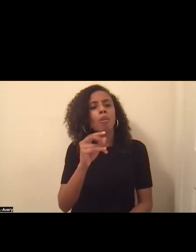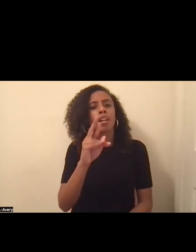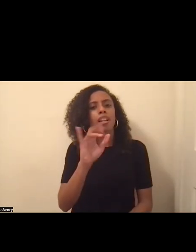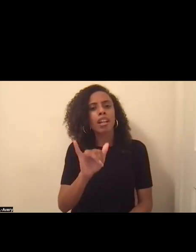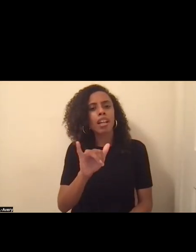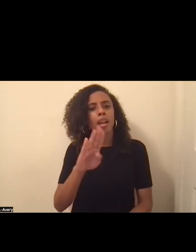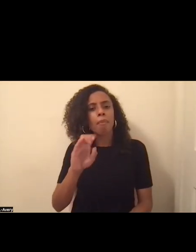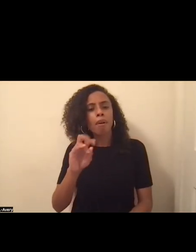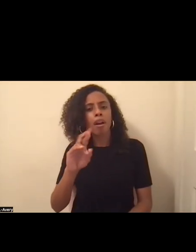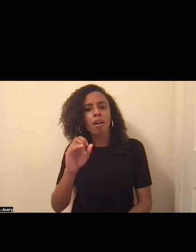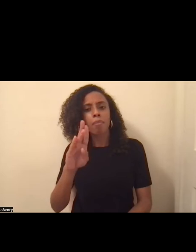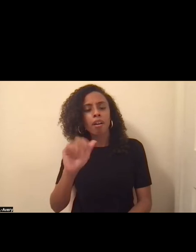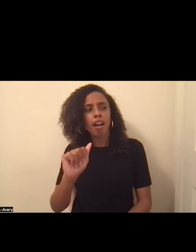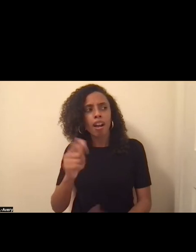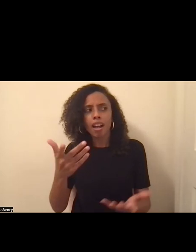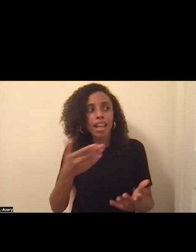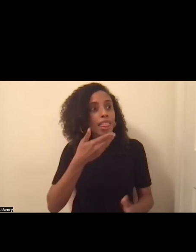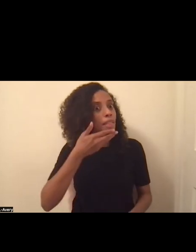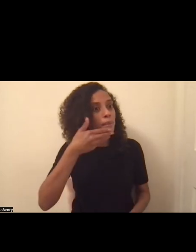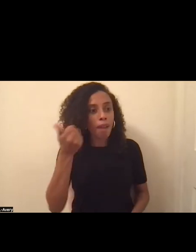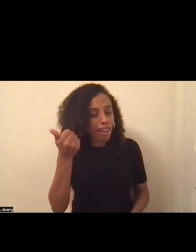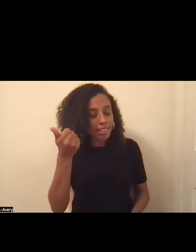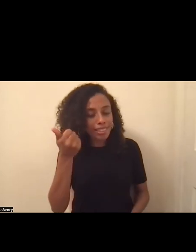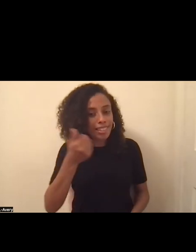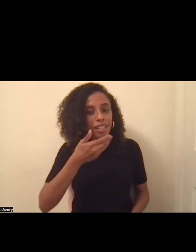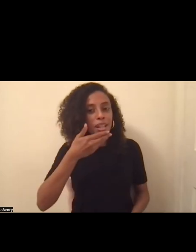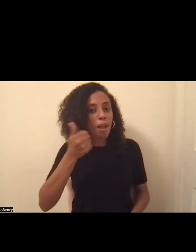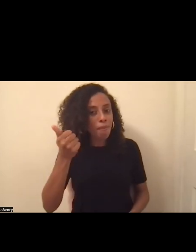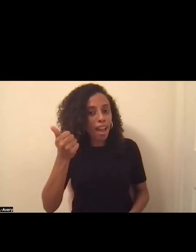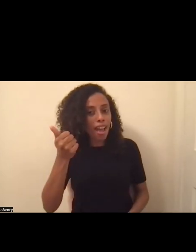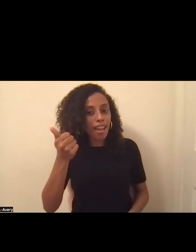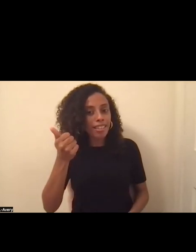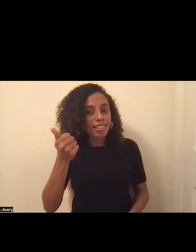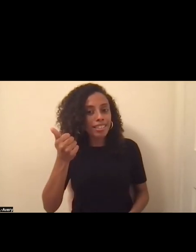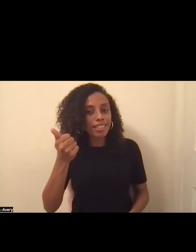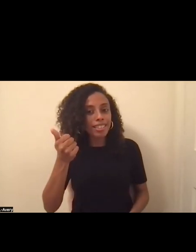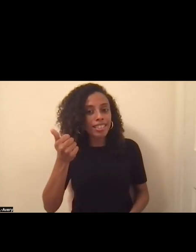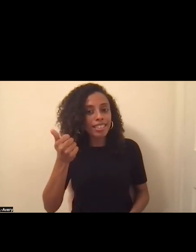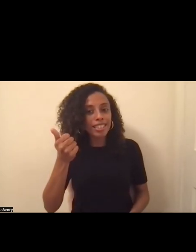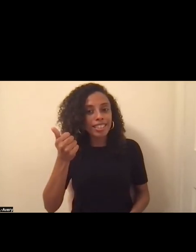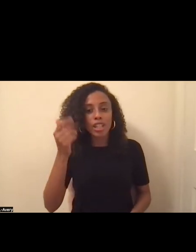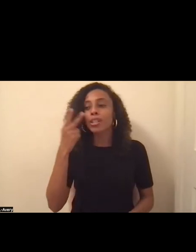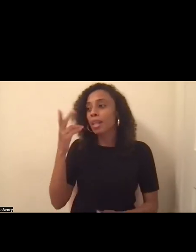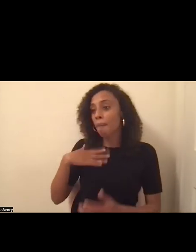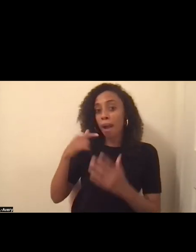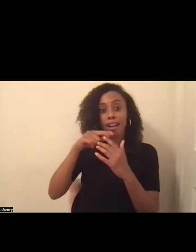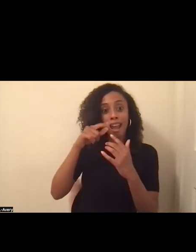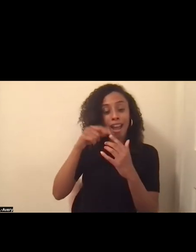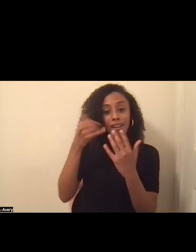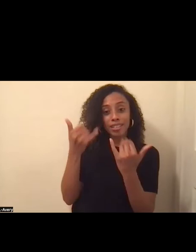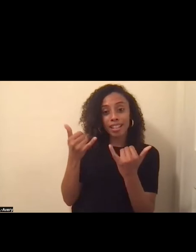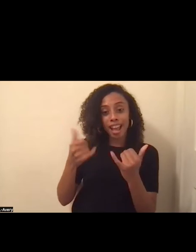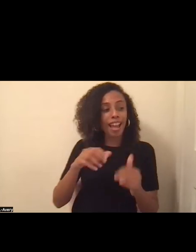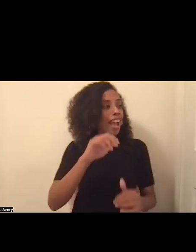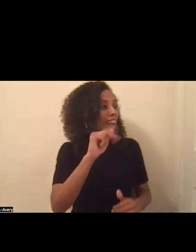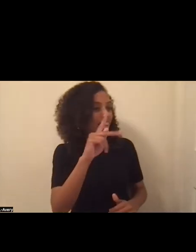The best sorority, soror. That's what I'm saying. My name. Okay. Oh, those are